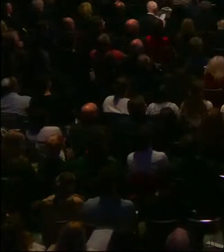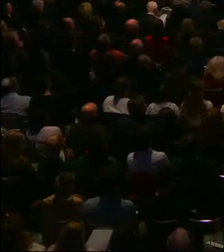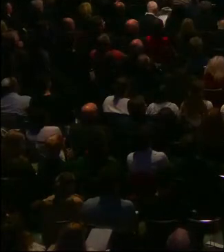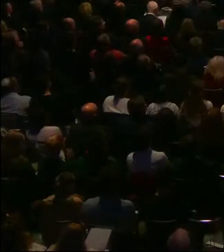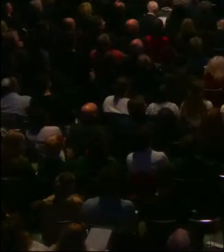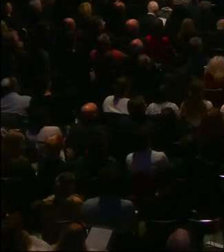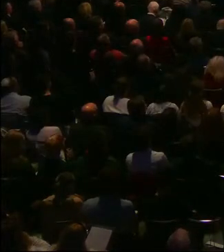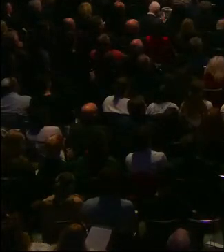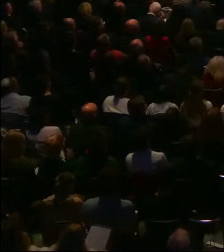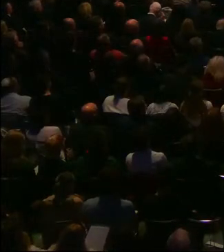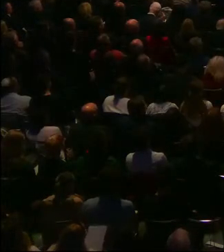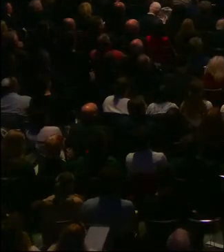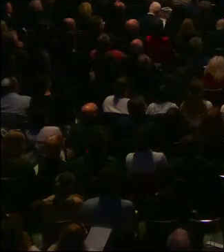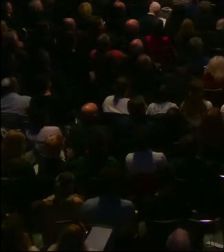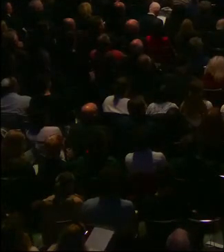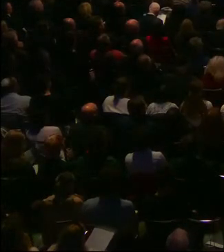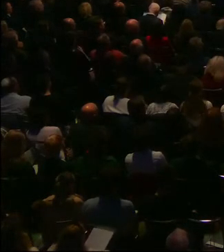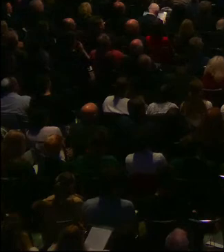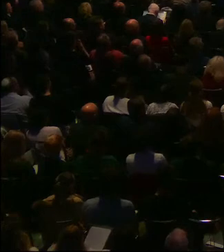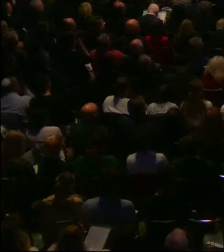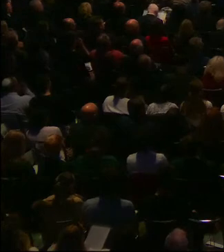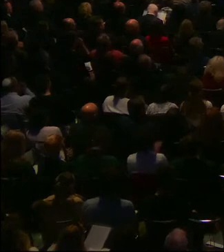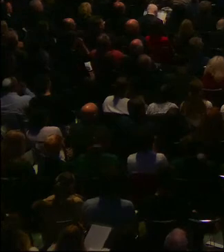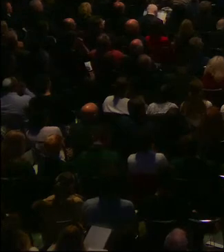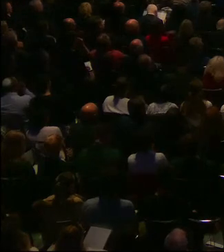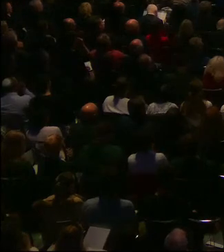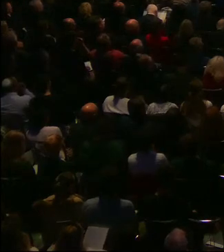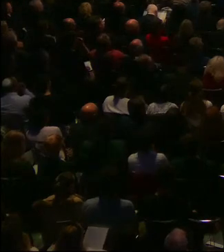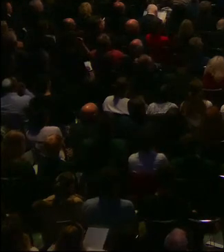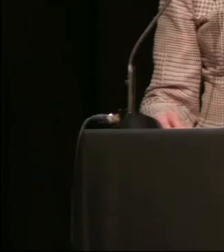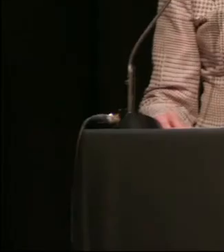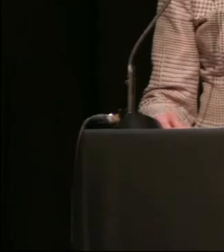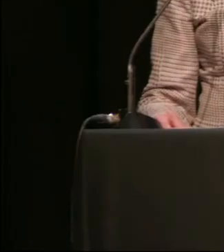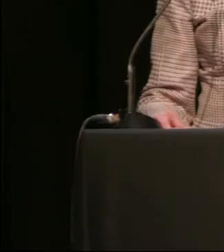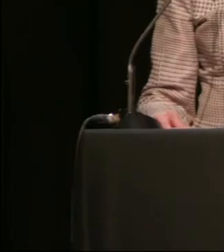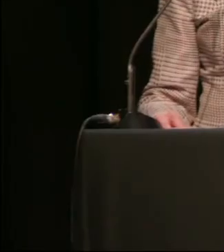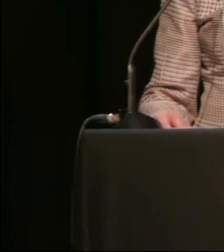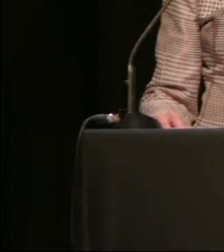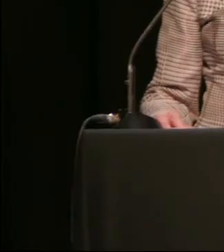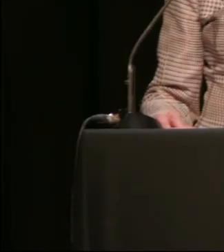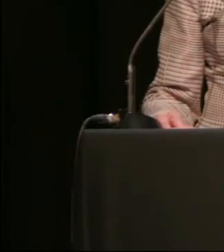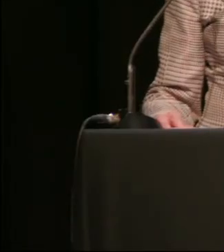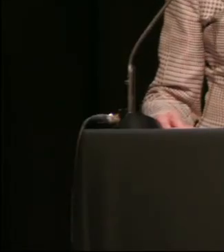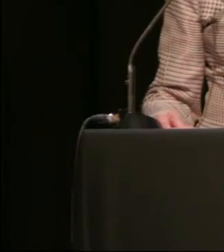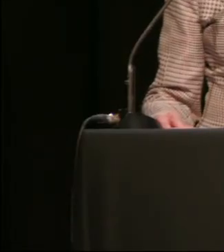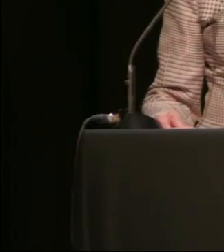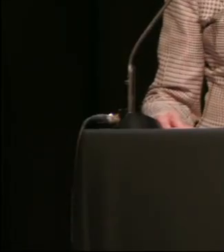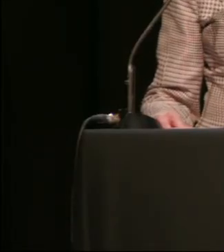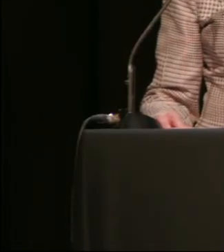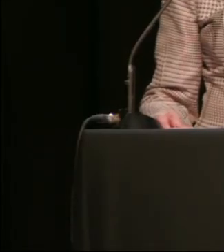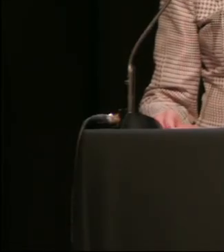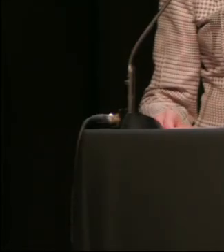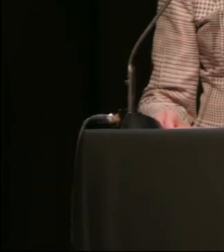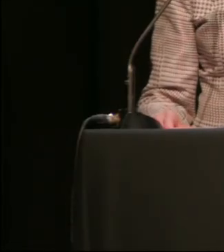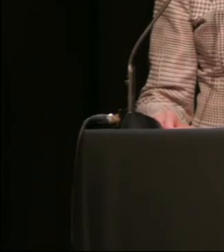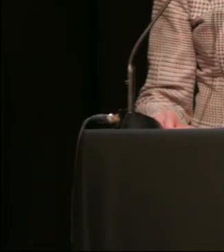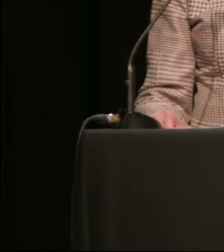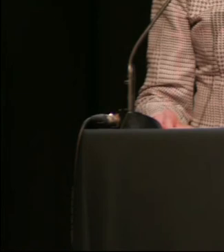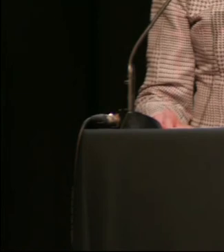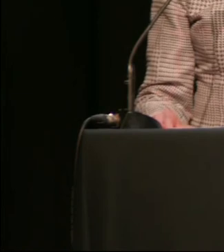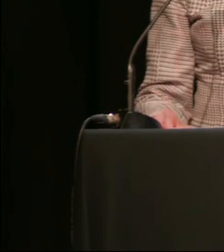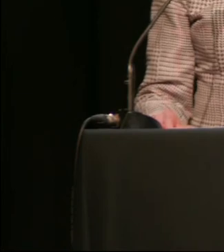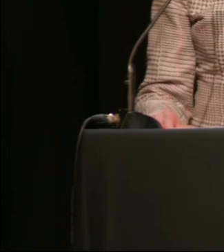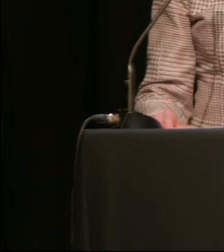were soon followed by book burnings throughout Germany, and these heralded the introduction of further anti-Jewish measures by the